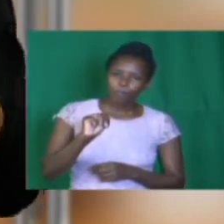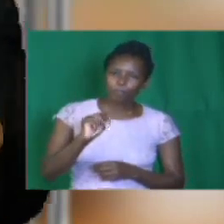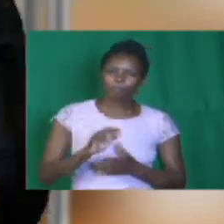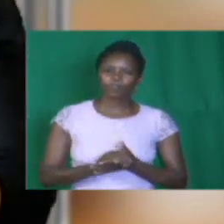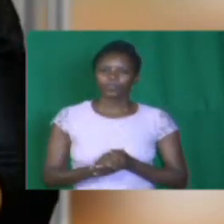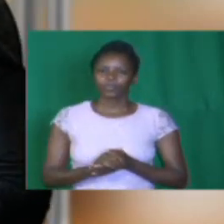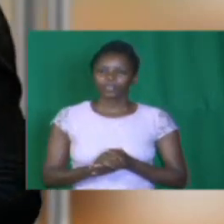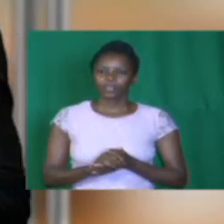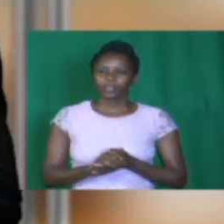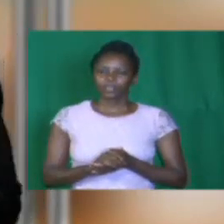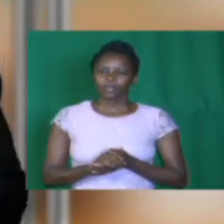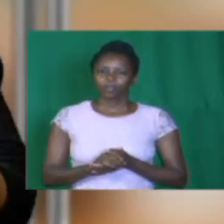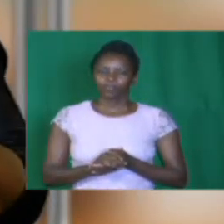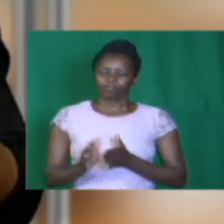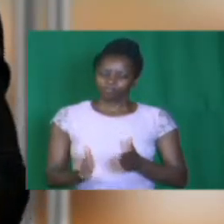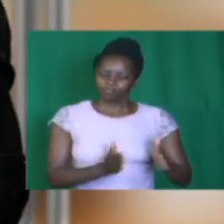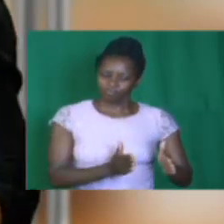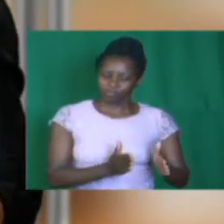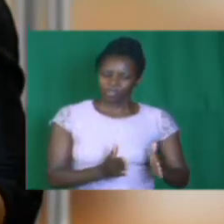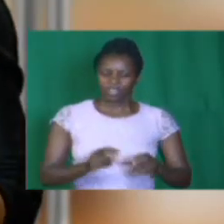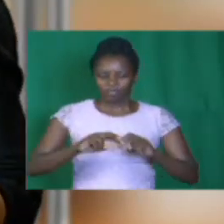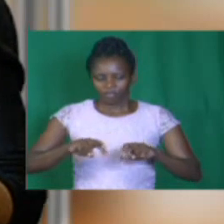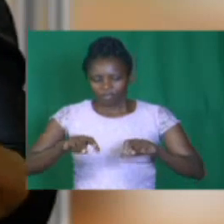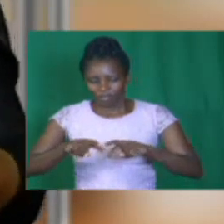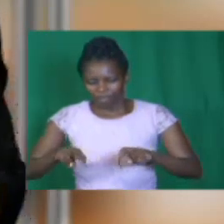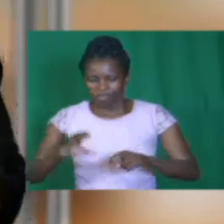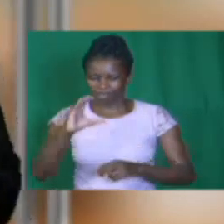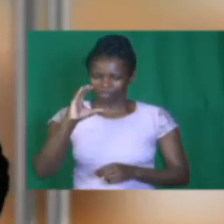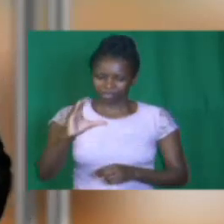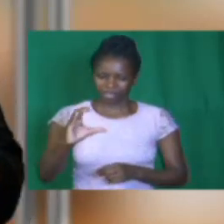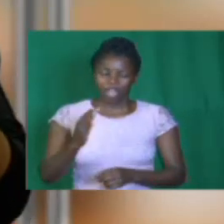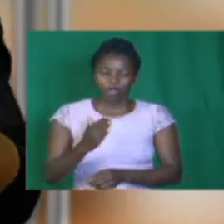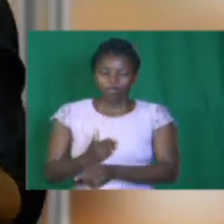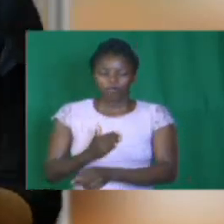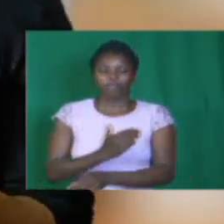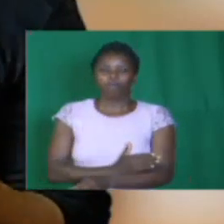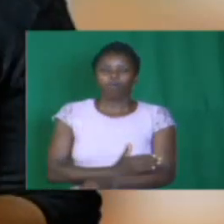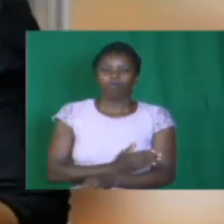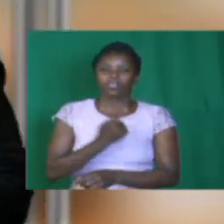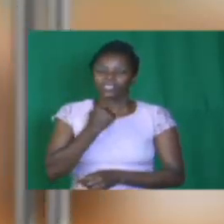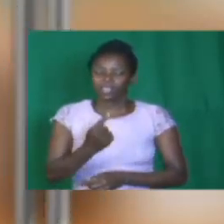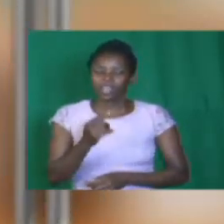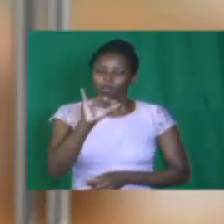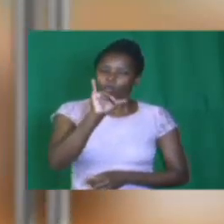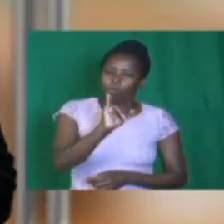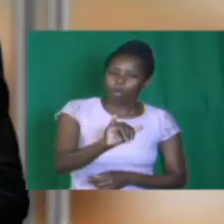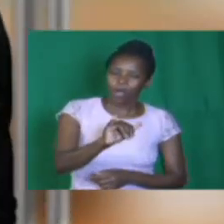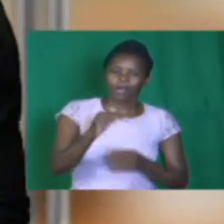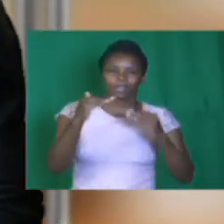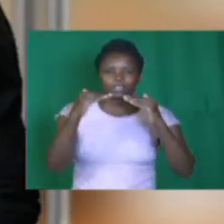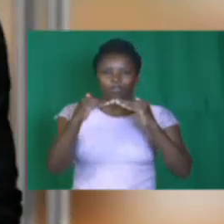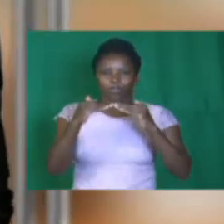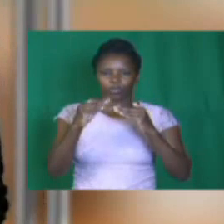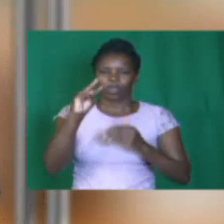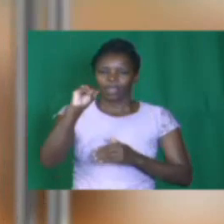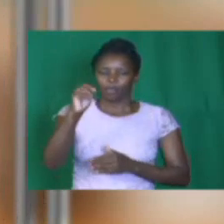and then next we have to find c before we can say y is equal to